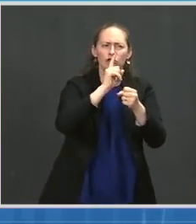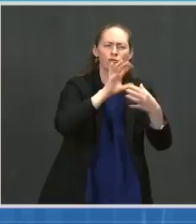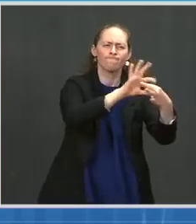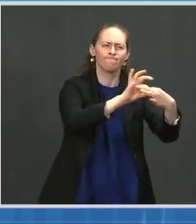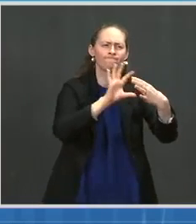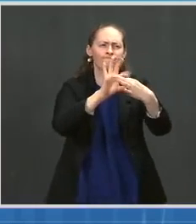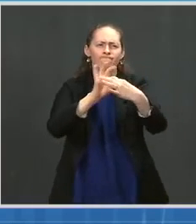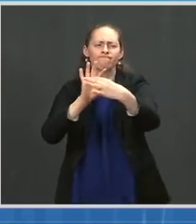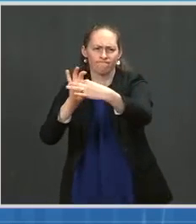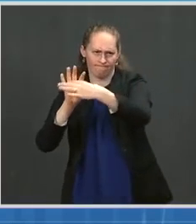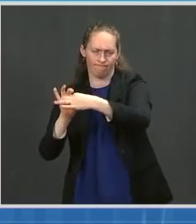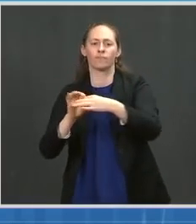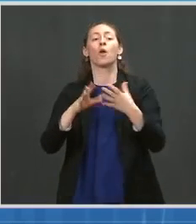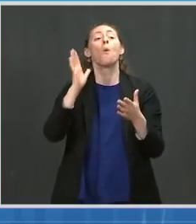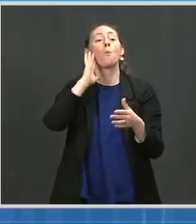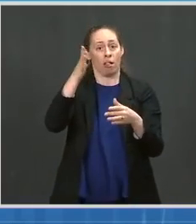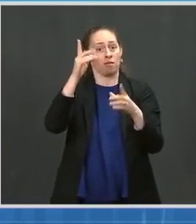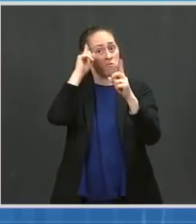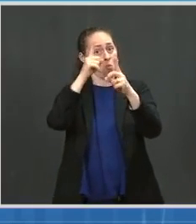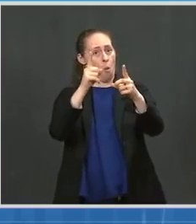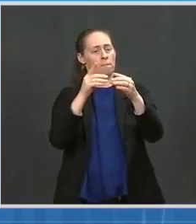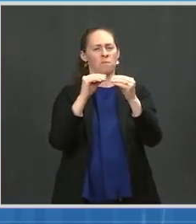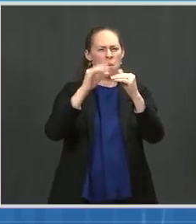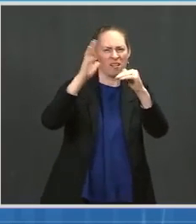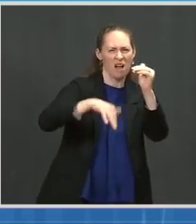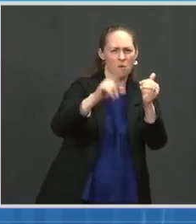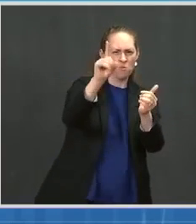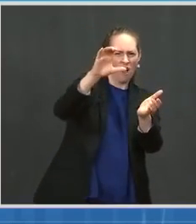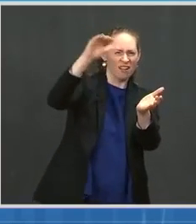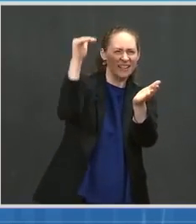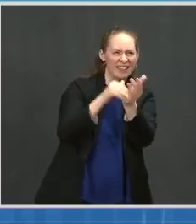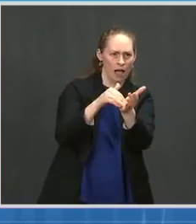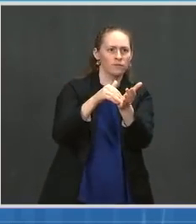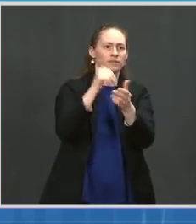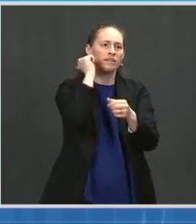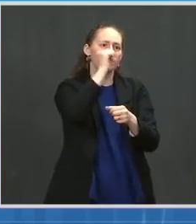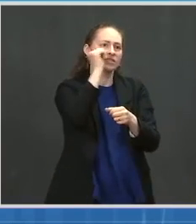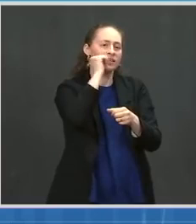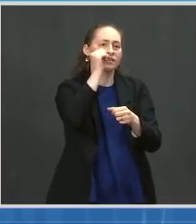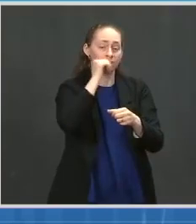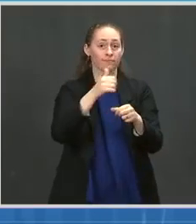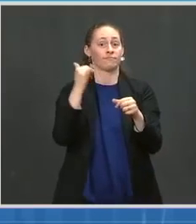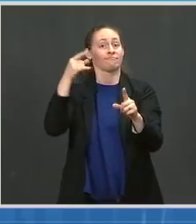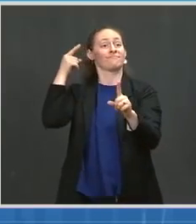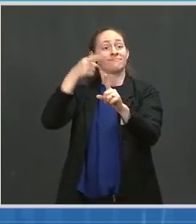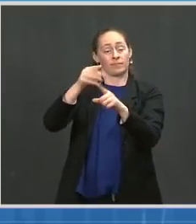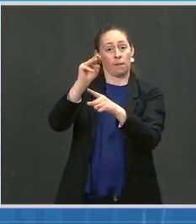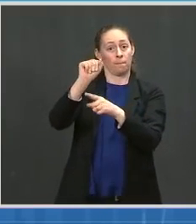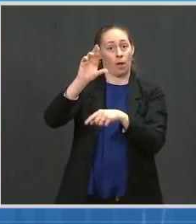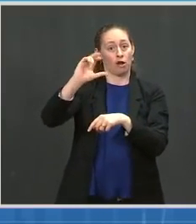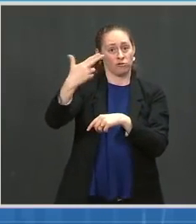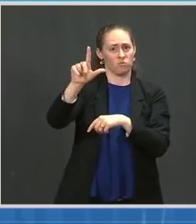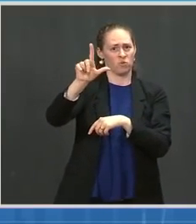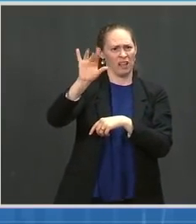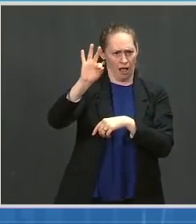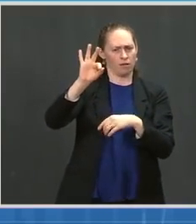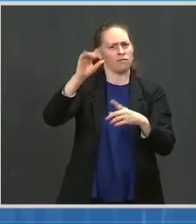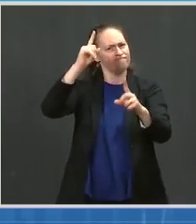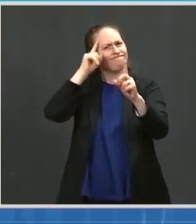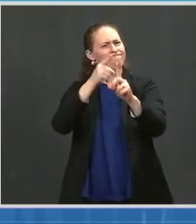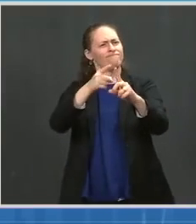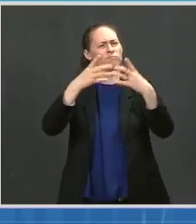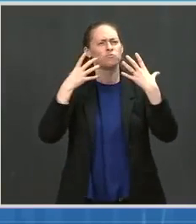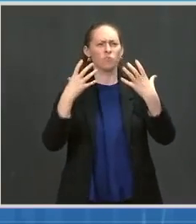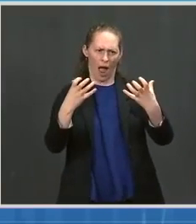day. On March 29th, the President challenged us to open at least a dozen new sites by April